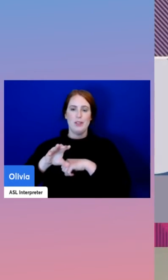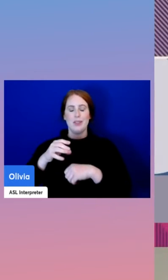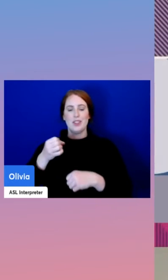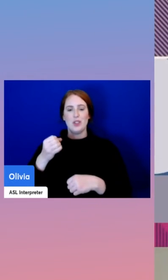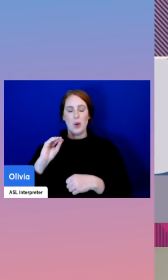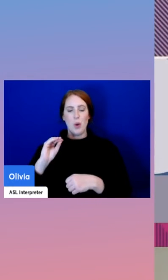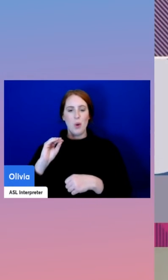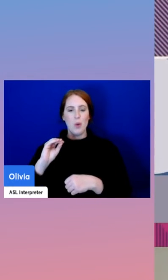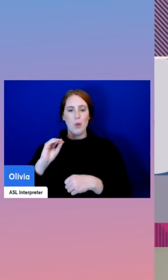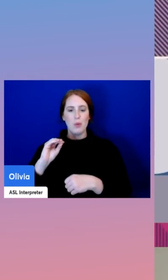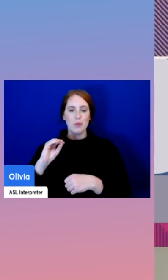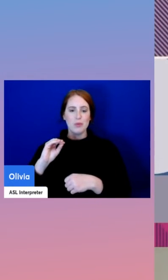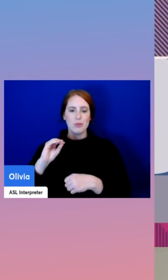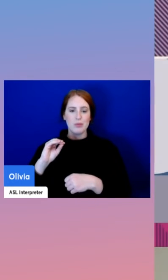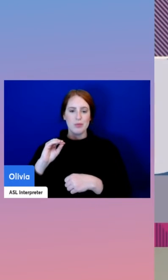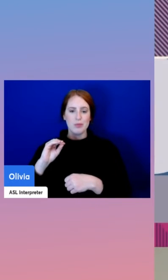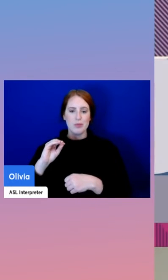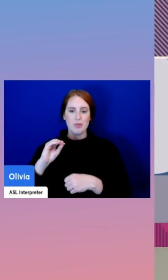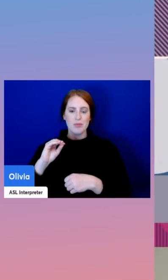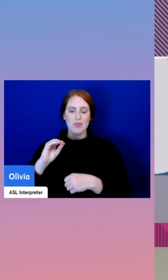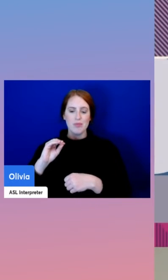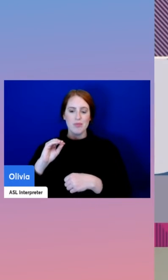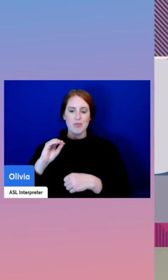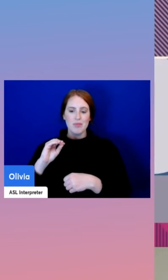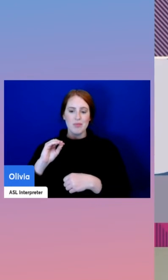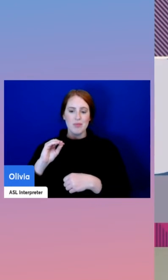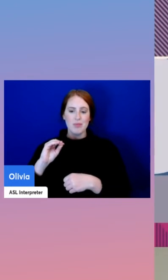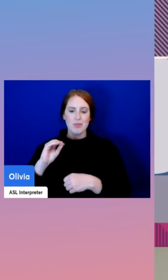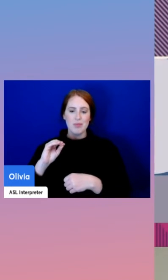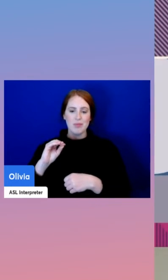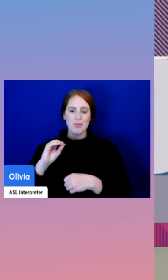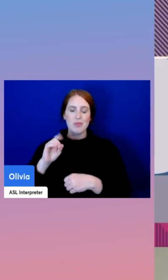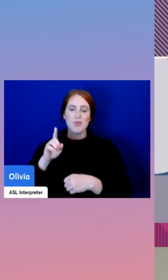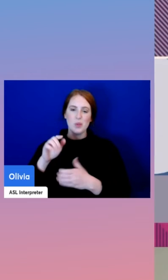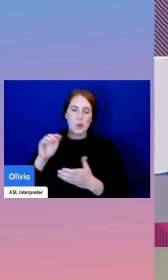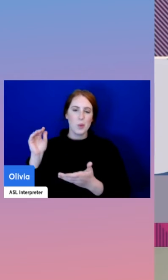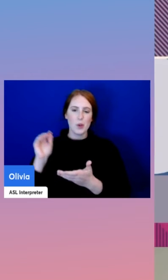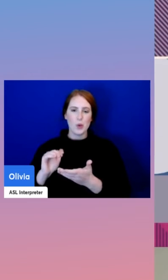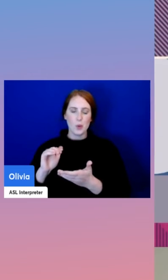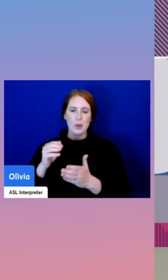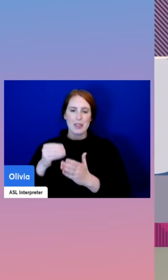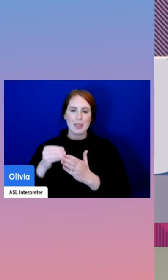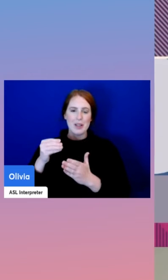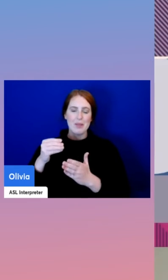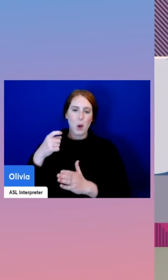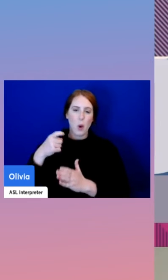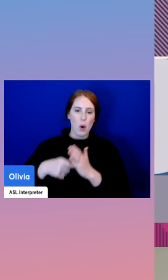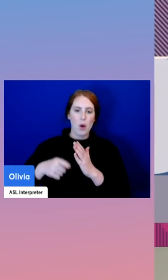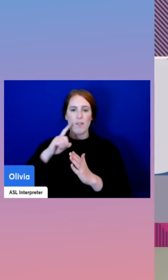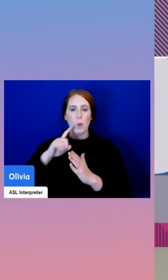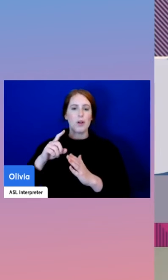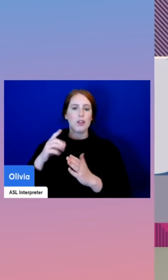that you have, for instance, from EC2 instances, and hence reduce expenses for service that are taken up.